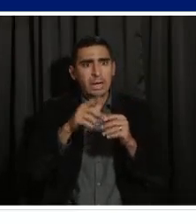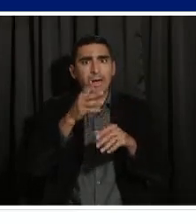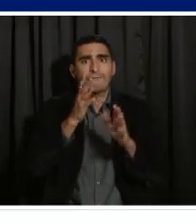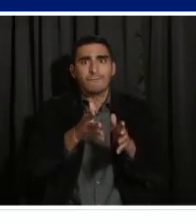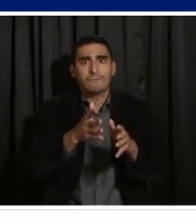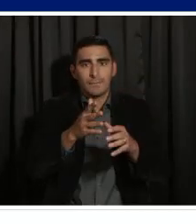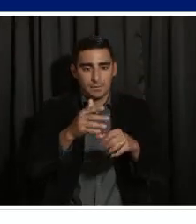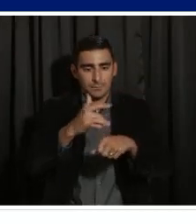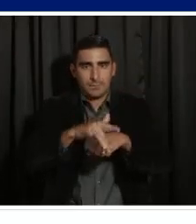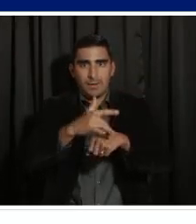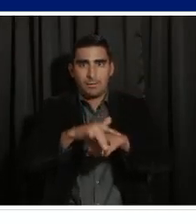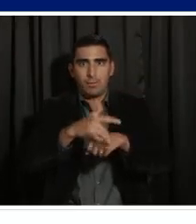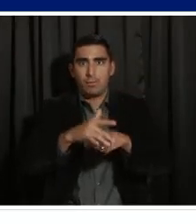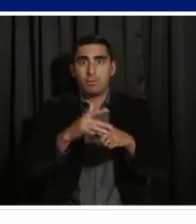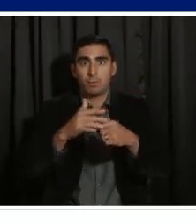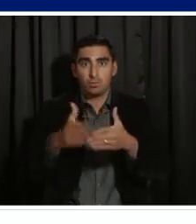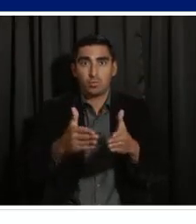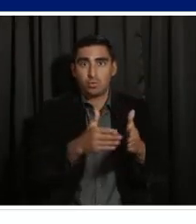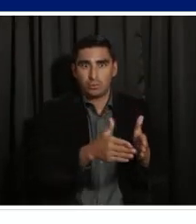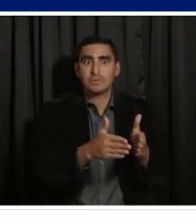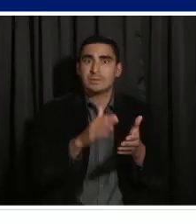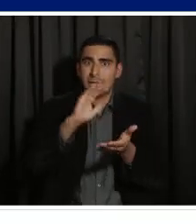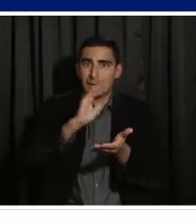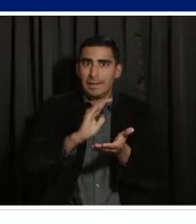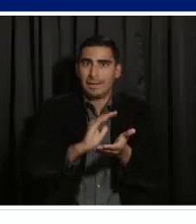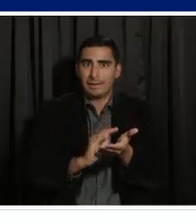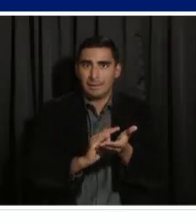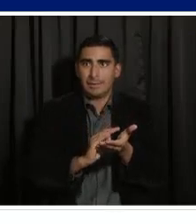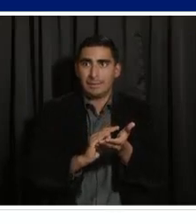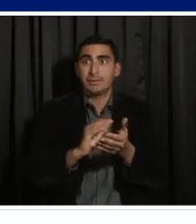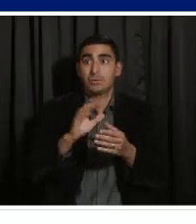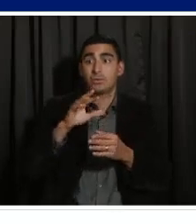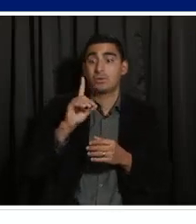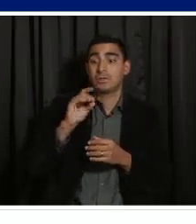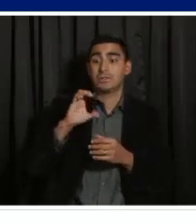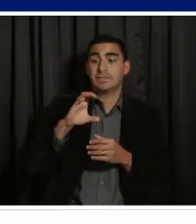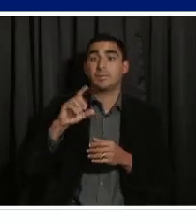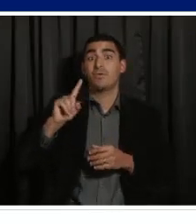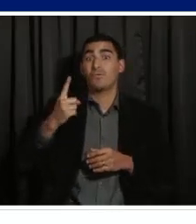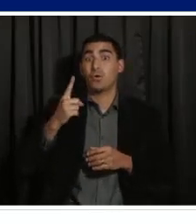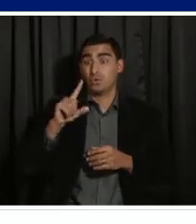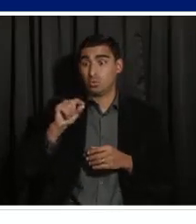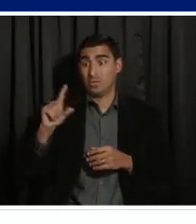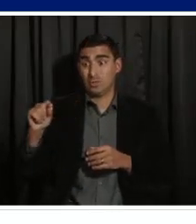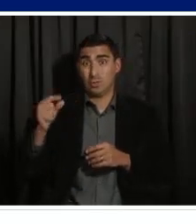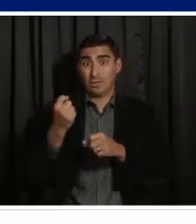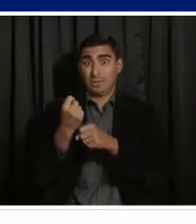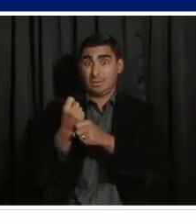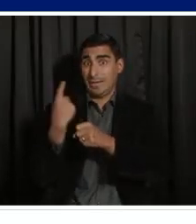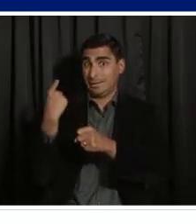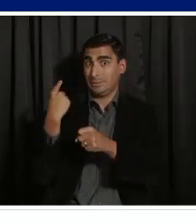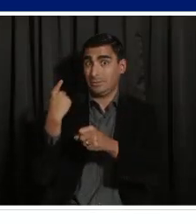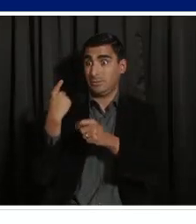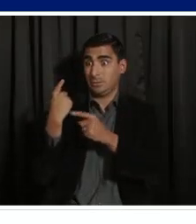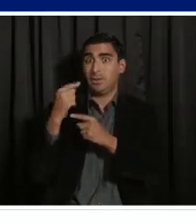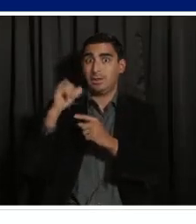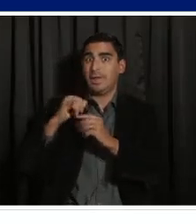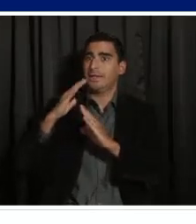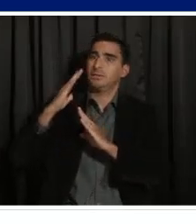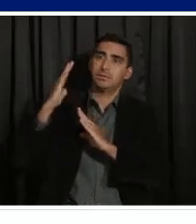today. So for reference, on December 1st of 2020, where we hit our peak hospitalizations of COVID, which